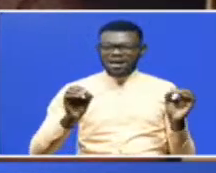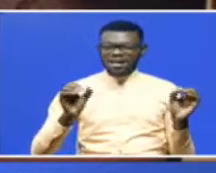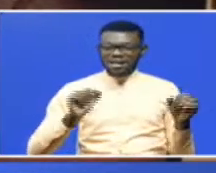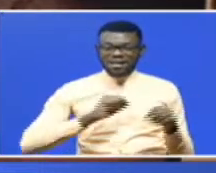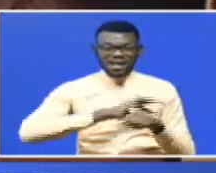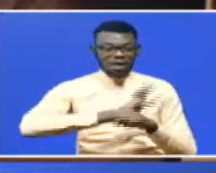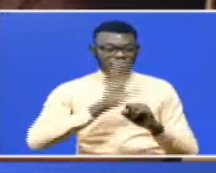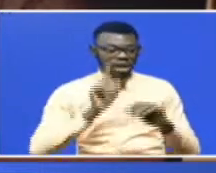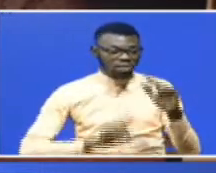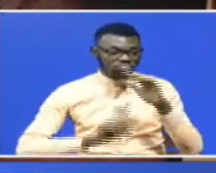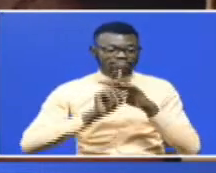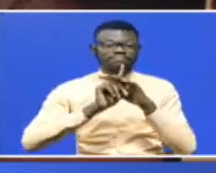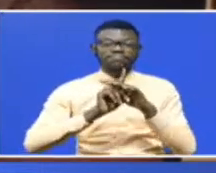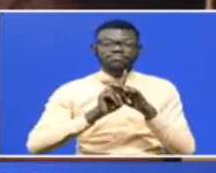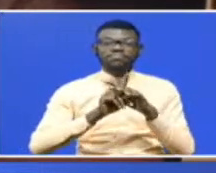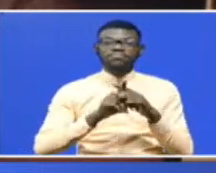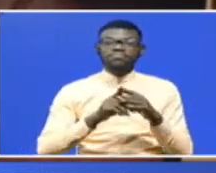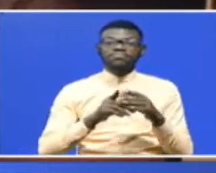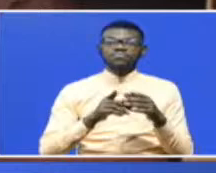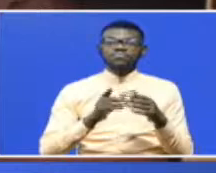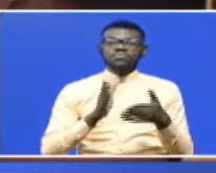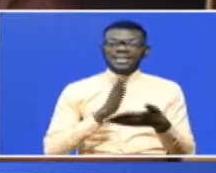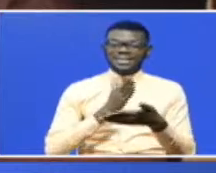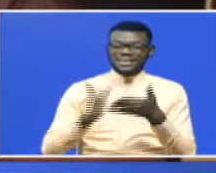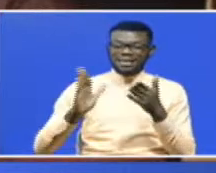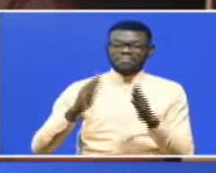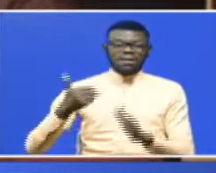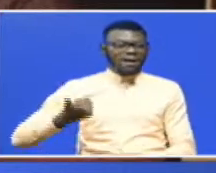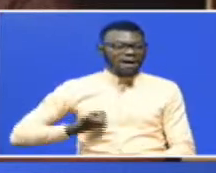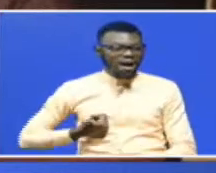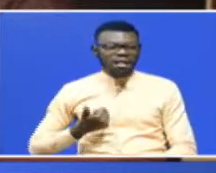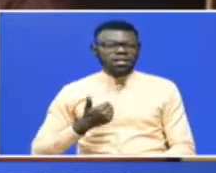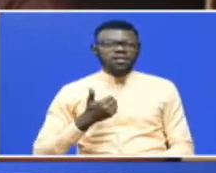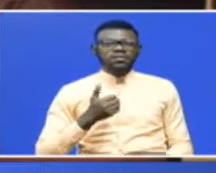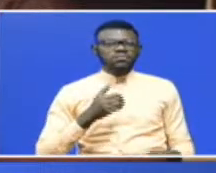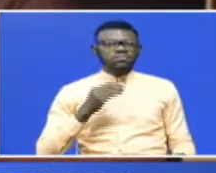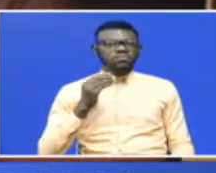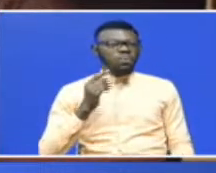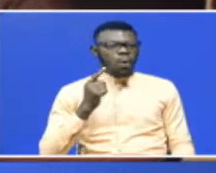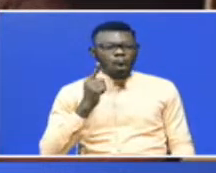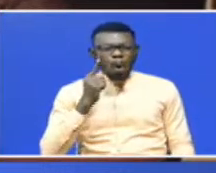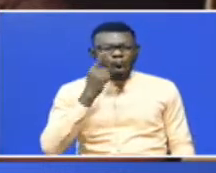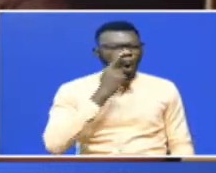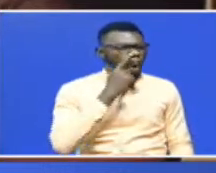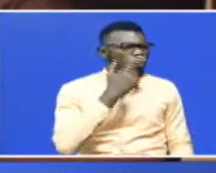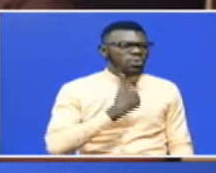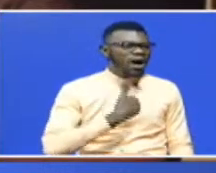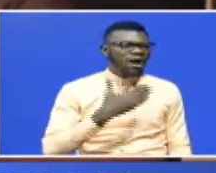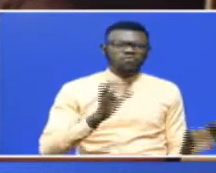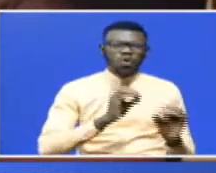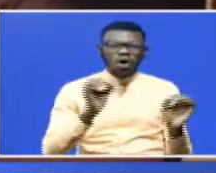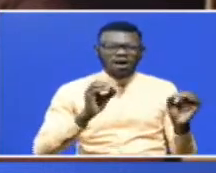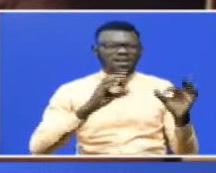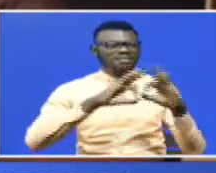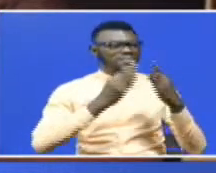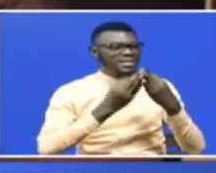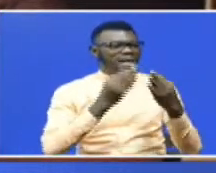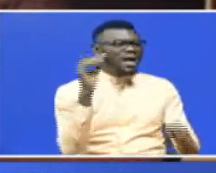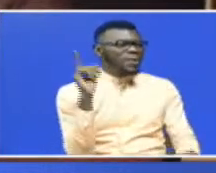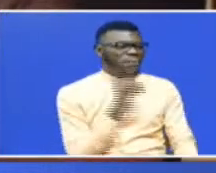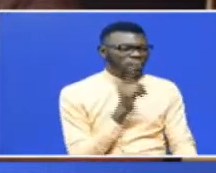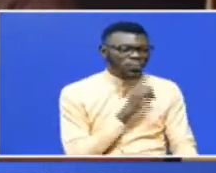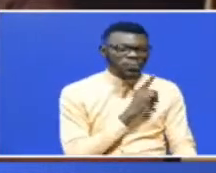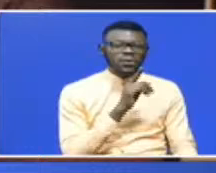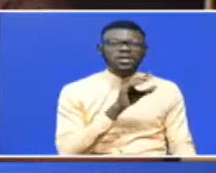that some girls have nowhere to go because their homes, it is so wild, and therefore we hosted them